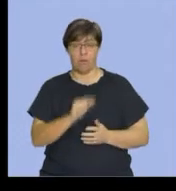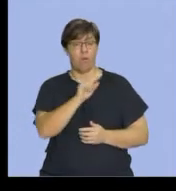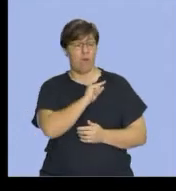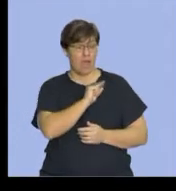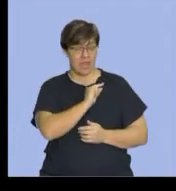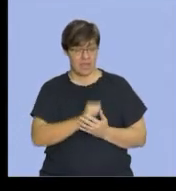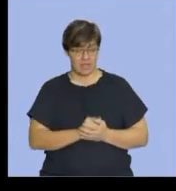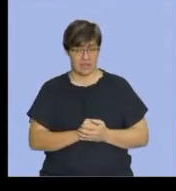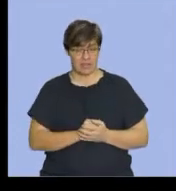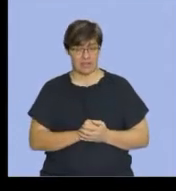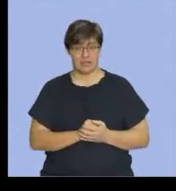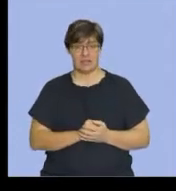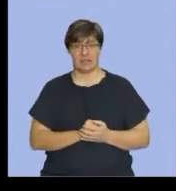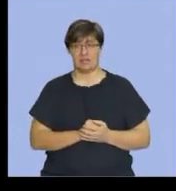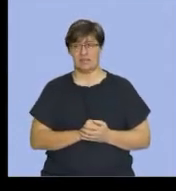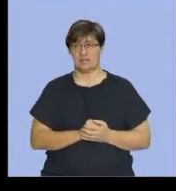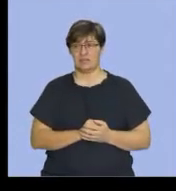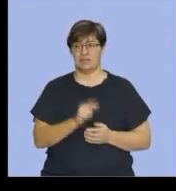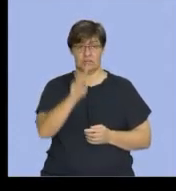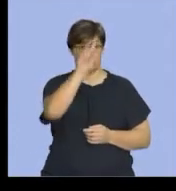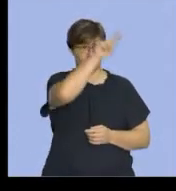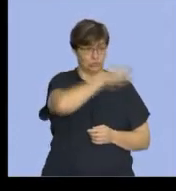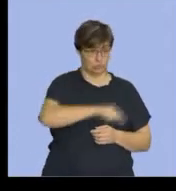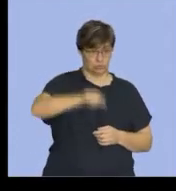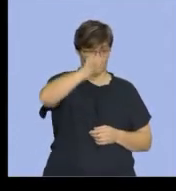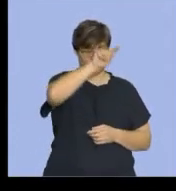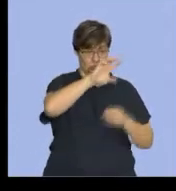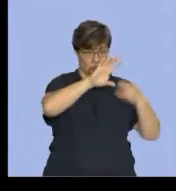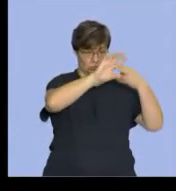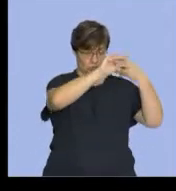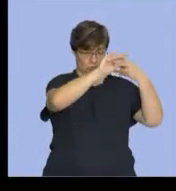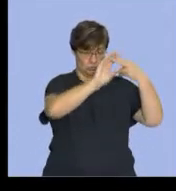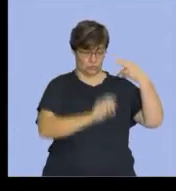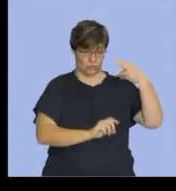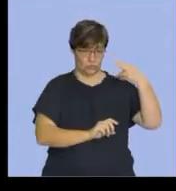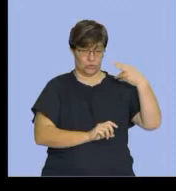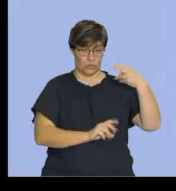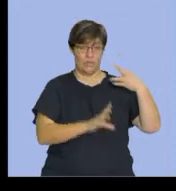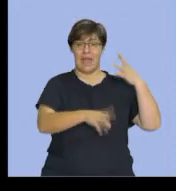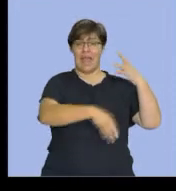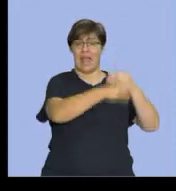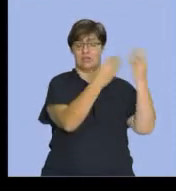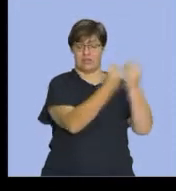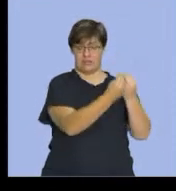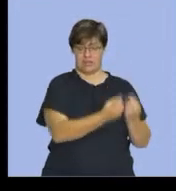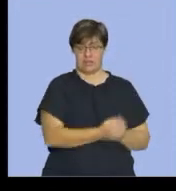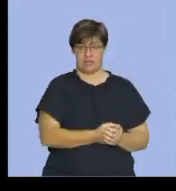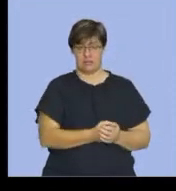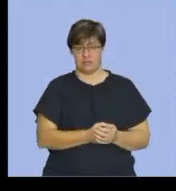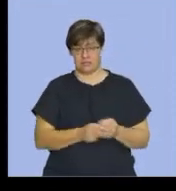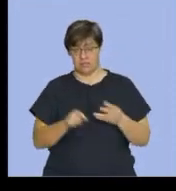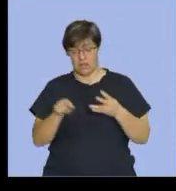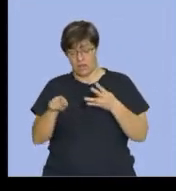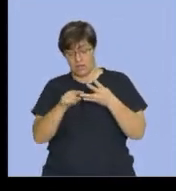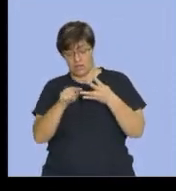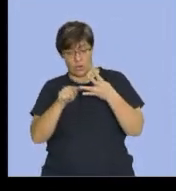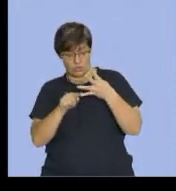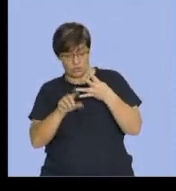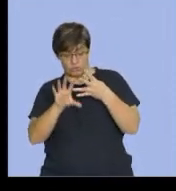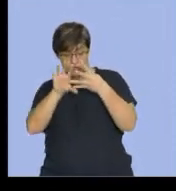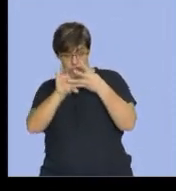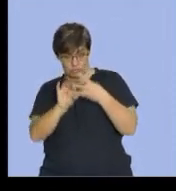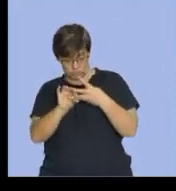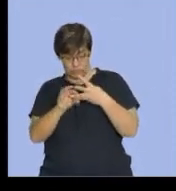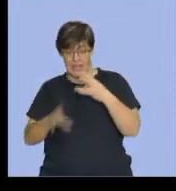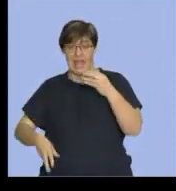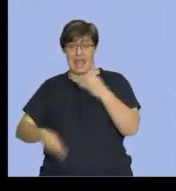now is I'm going to take those 2 vertical forces and I'm going to add them together. I'm going to take those